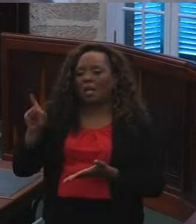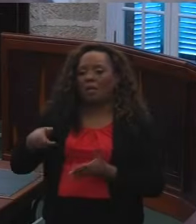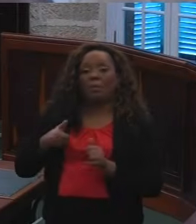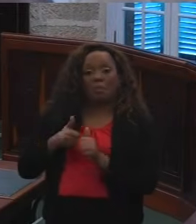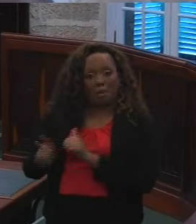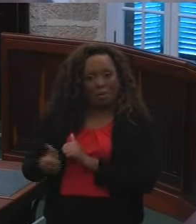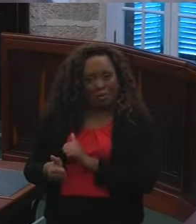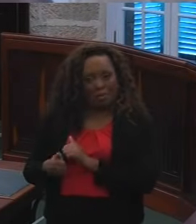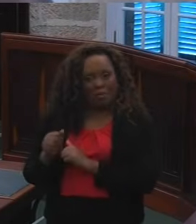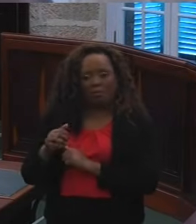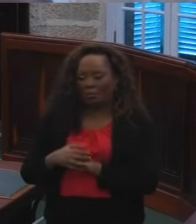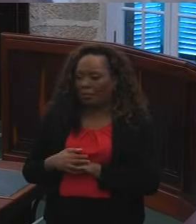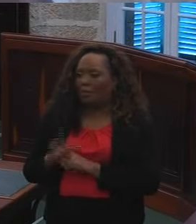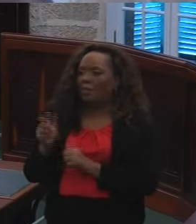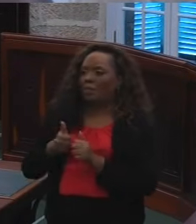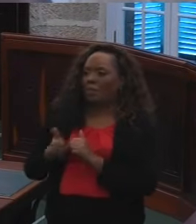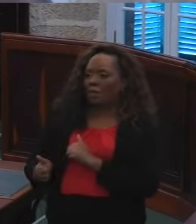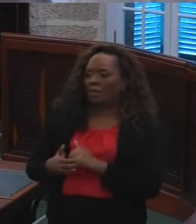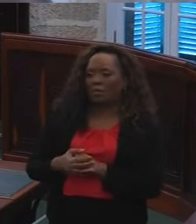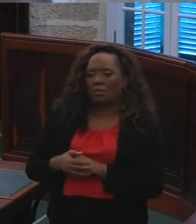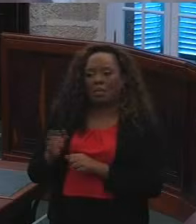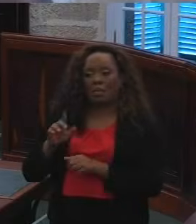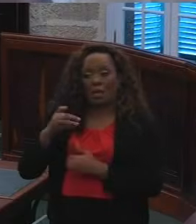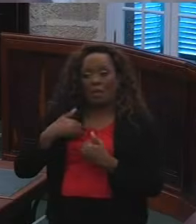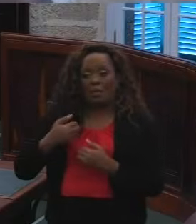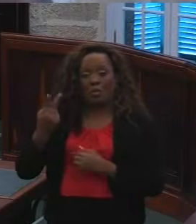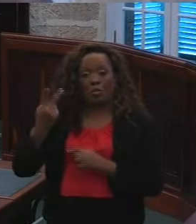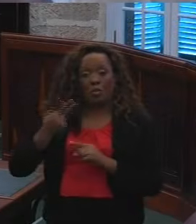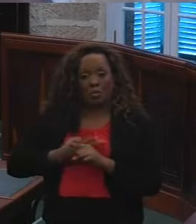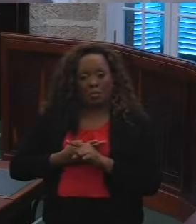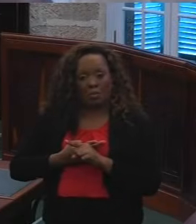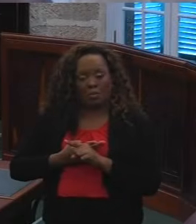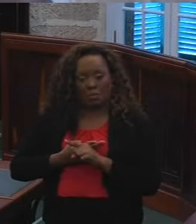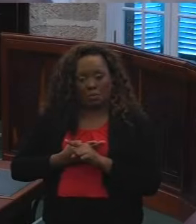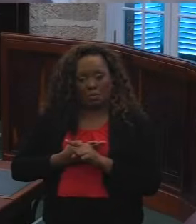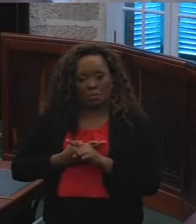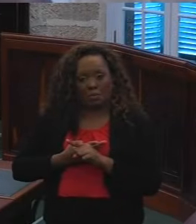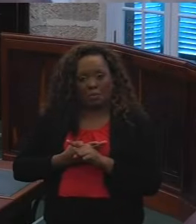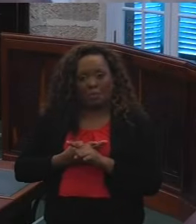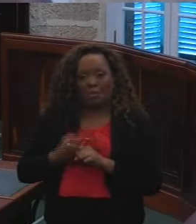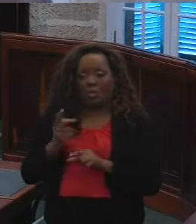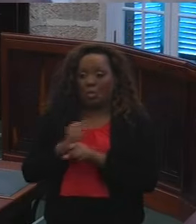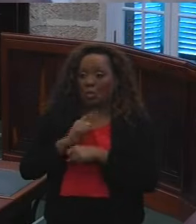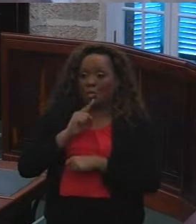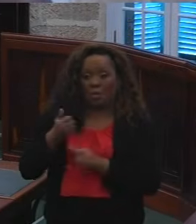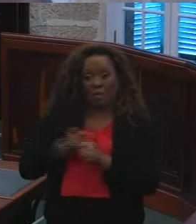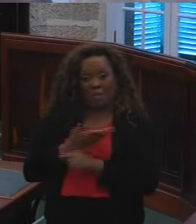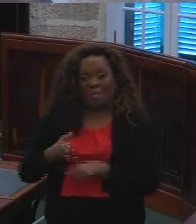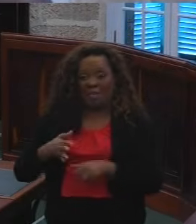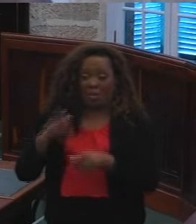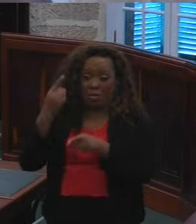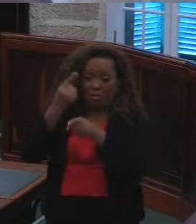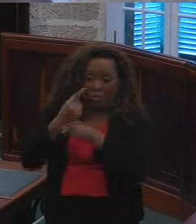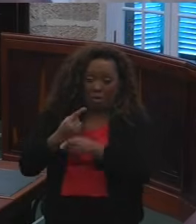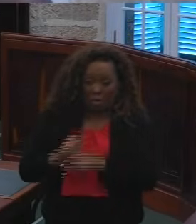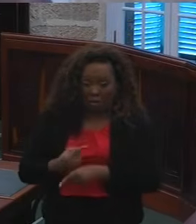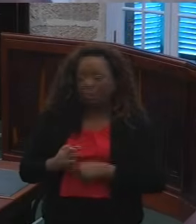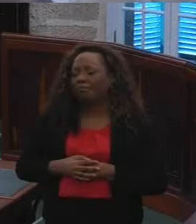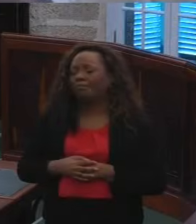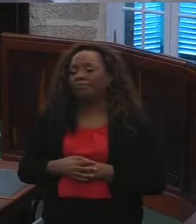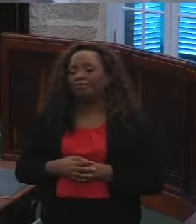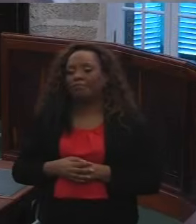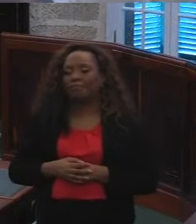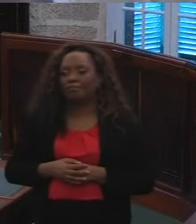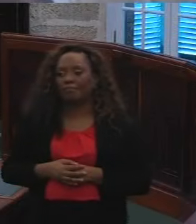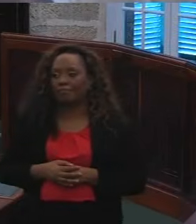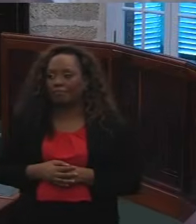first order of business, and you have 2 months to get it right, or not your registration could be revoked. And